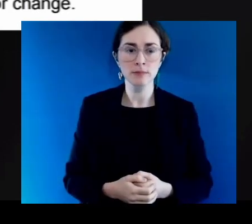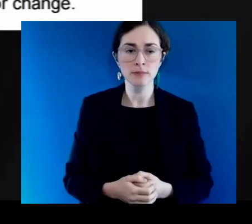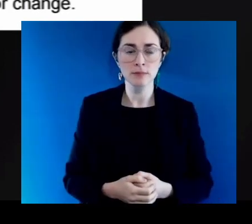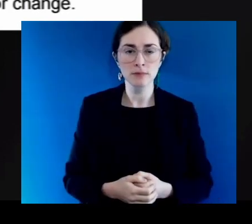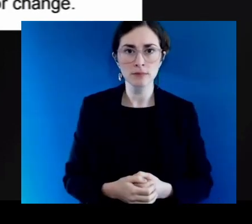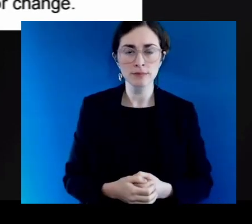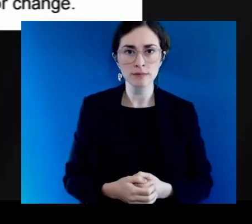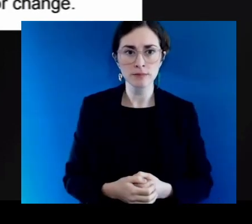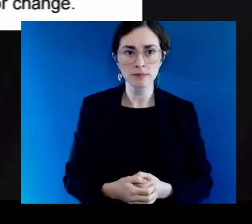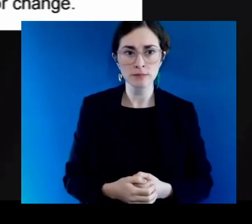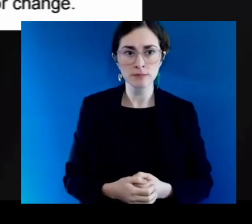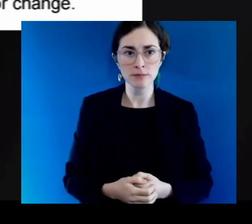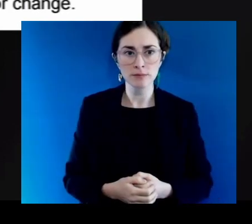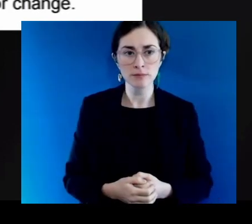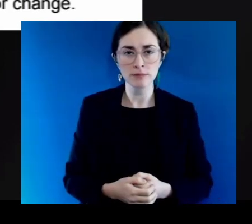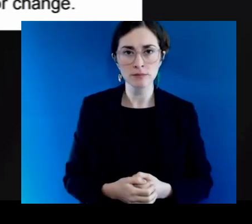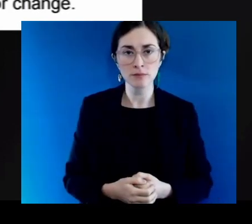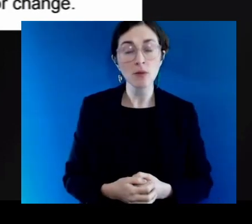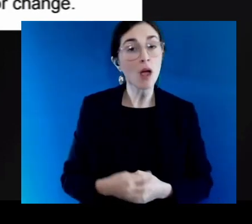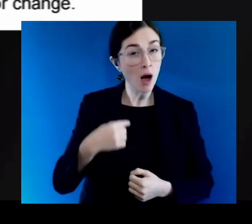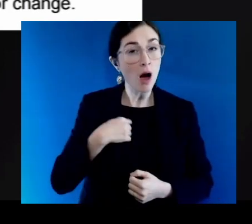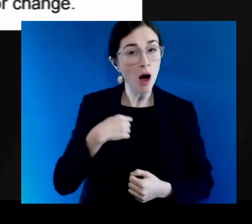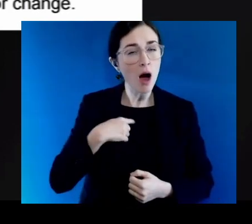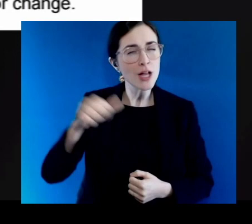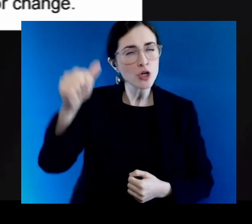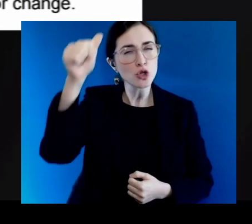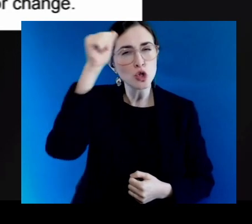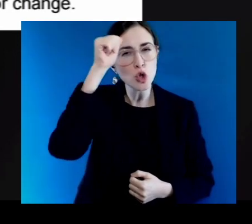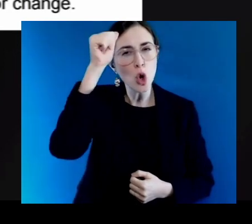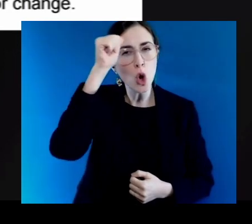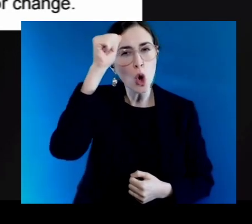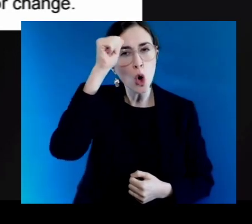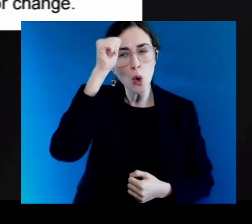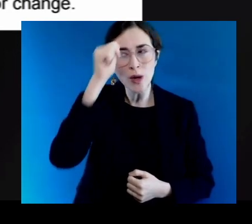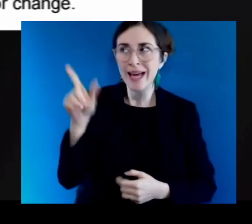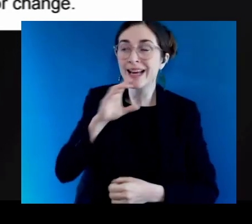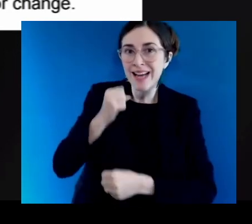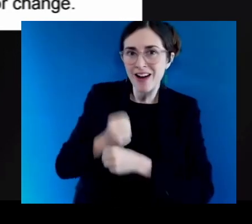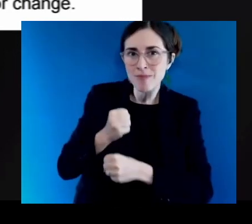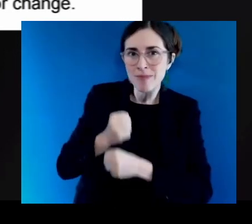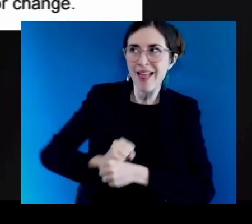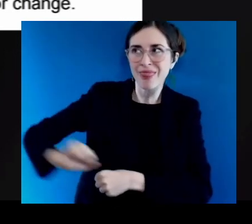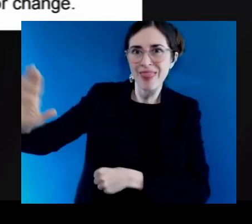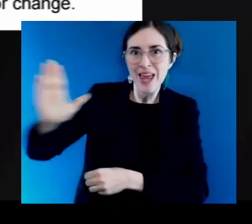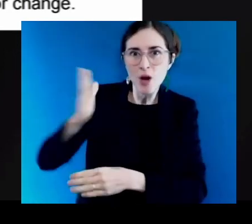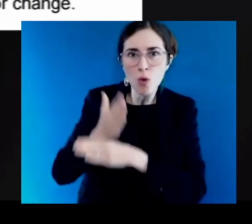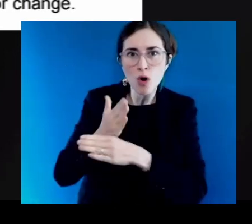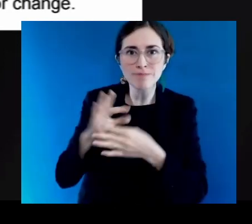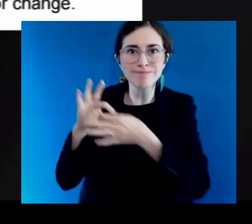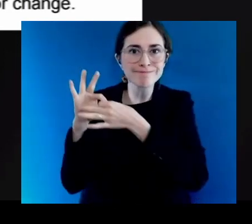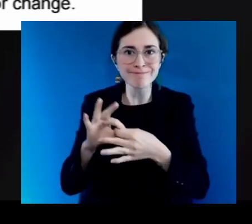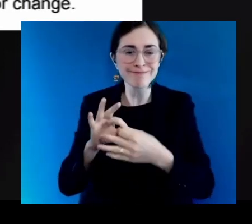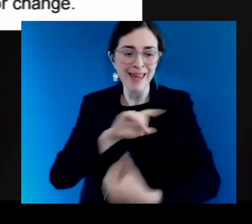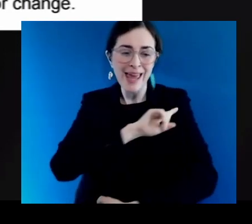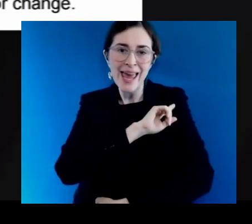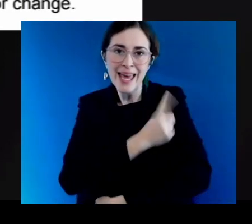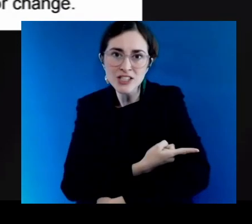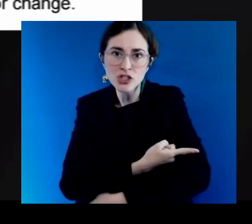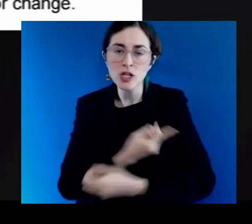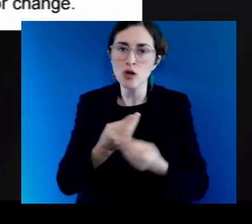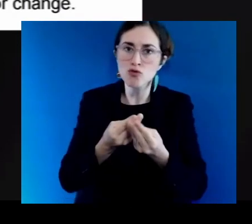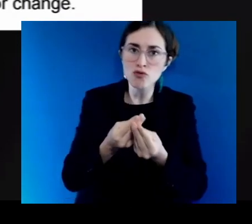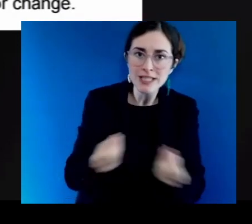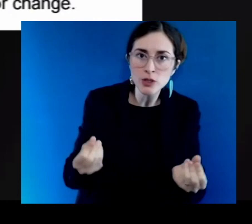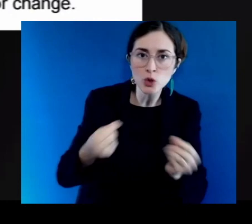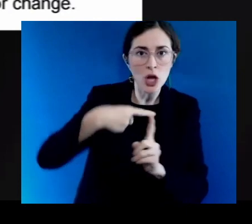I read the following. I am mindful of the impact that the work of government in relation to the energy and resources and climate action portfolios